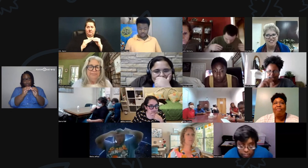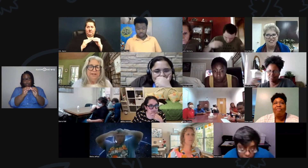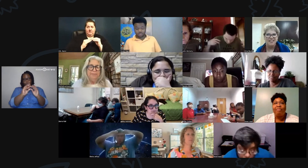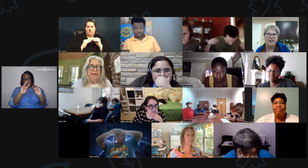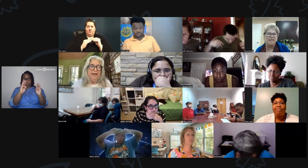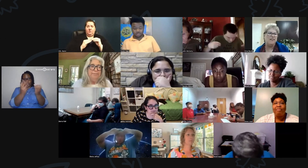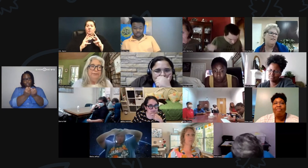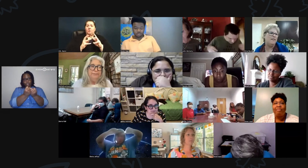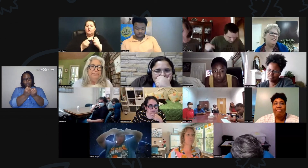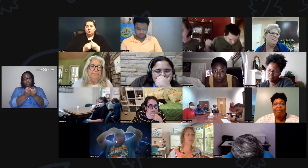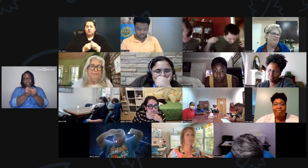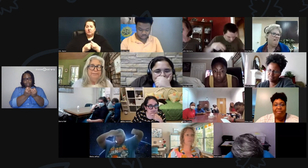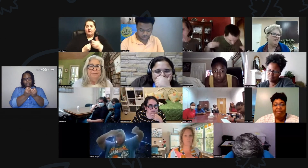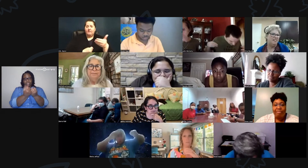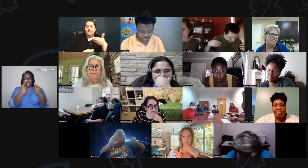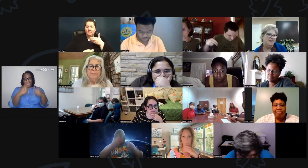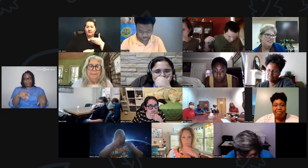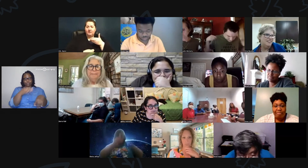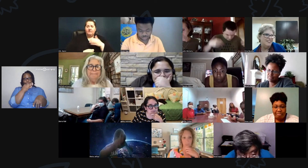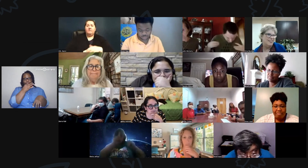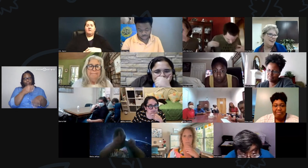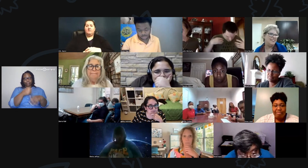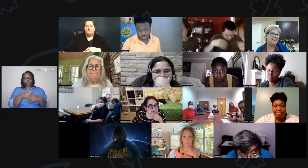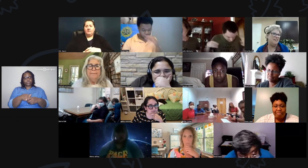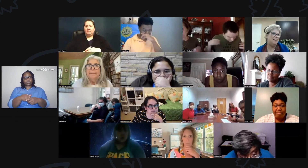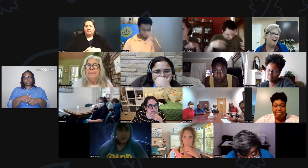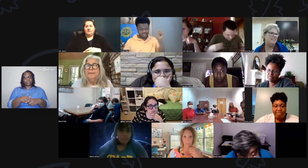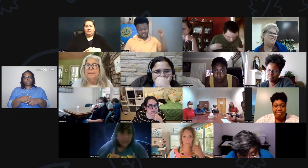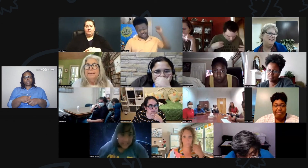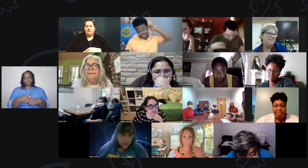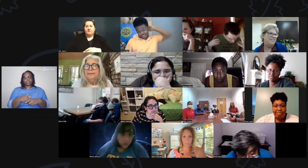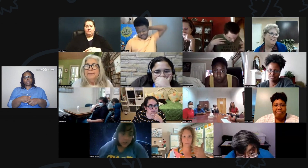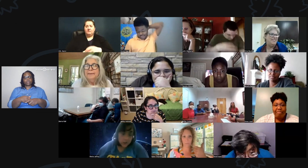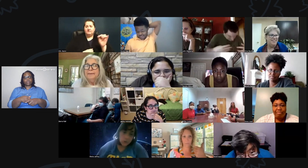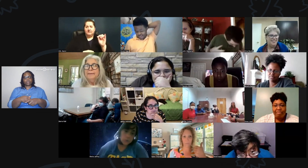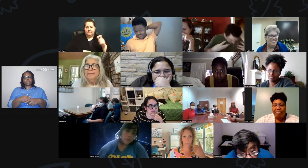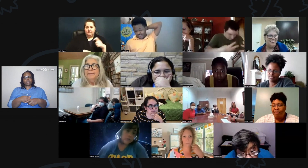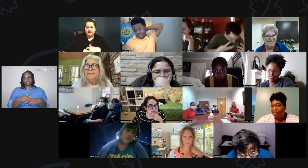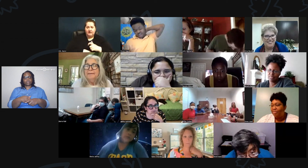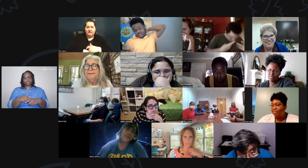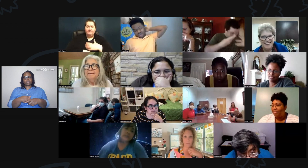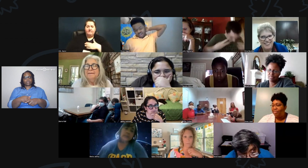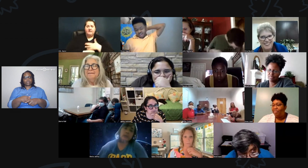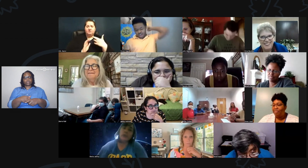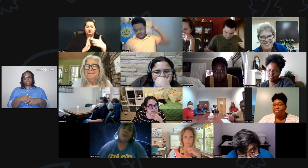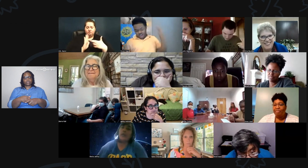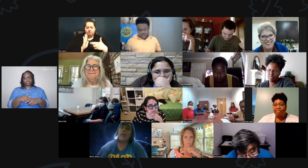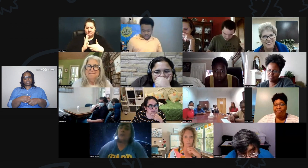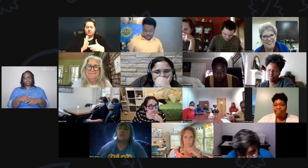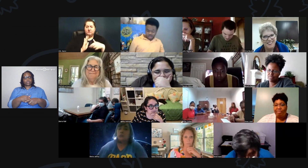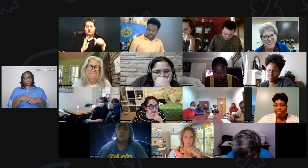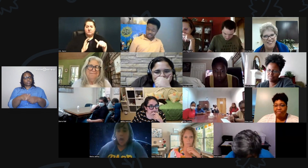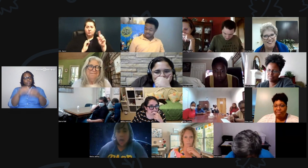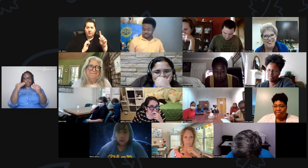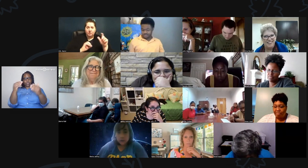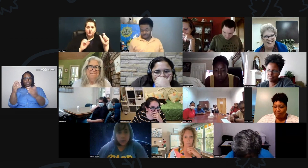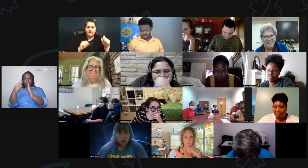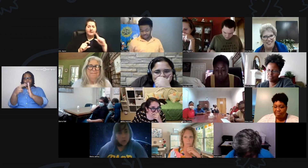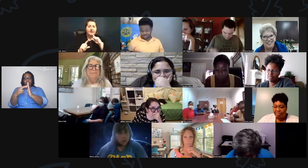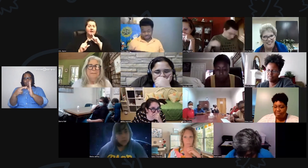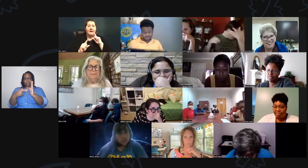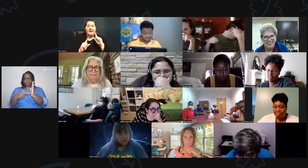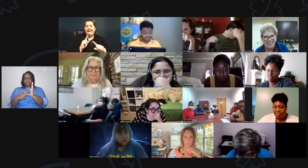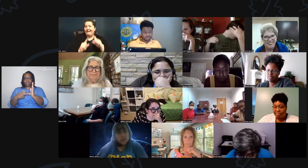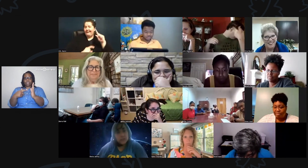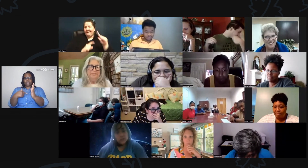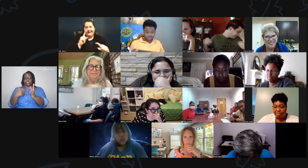workshop coming up. November the 1st at the same time. Please register because this is where you can ask us all